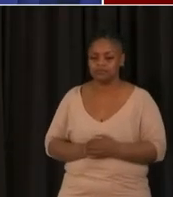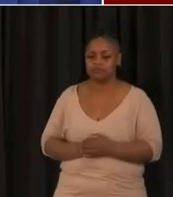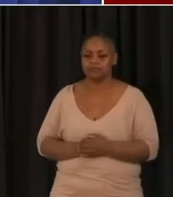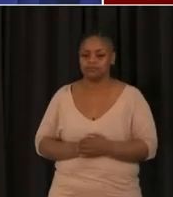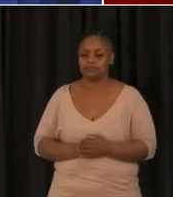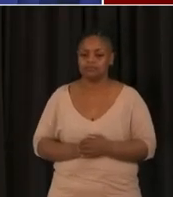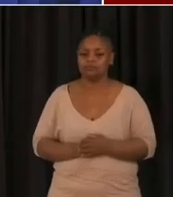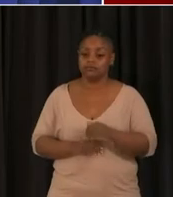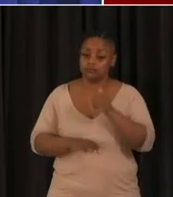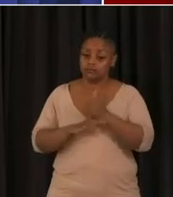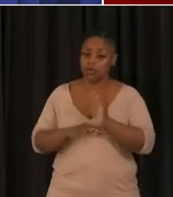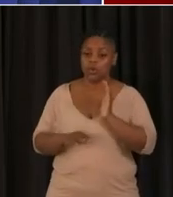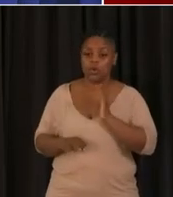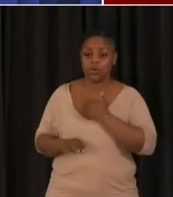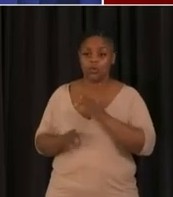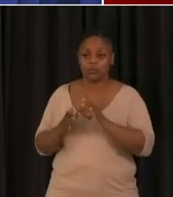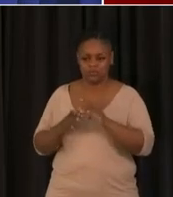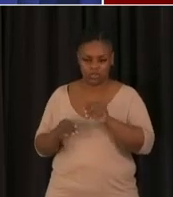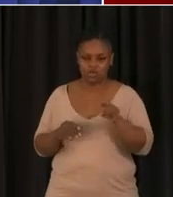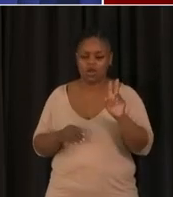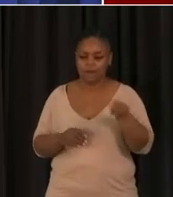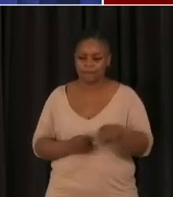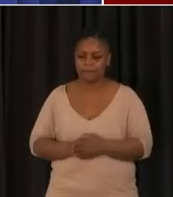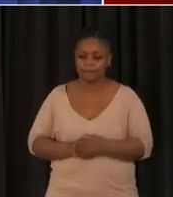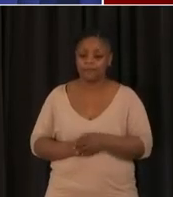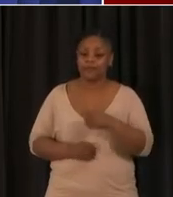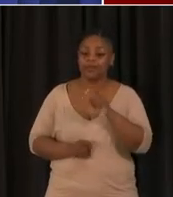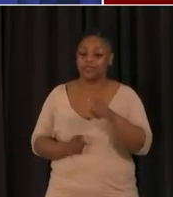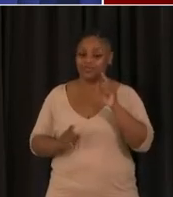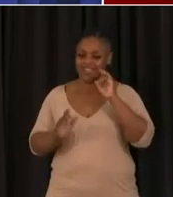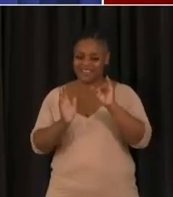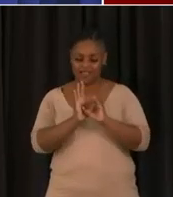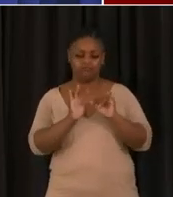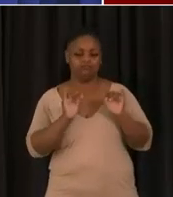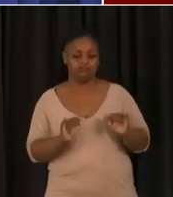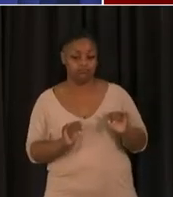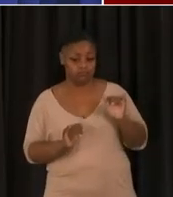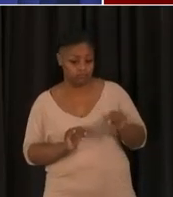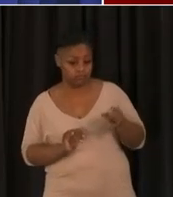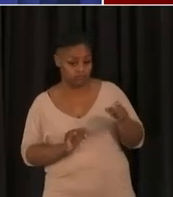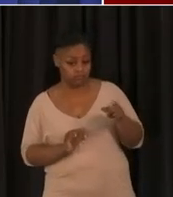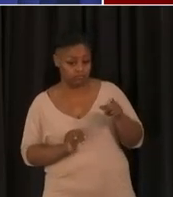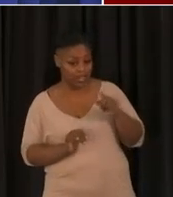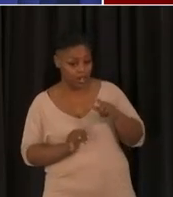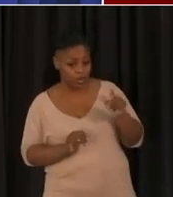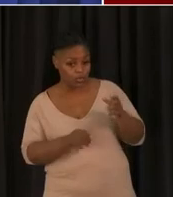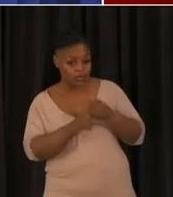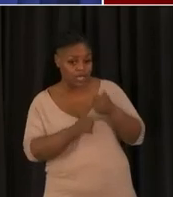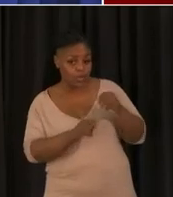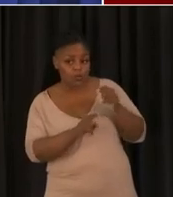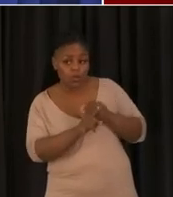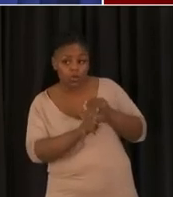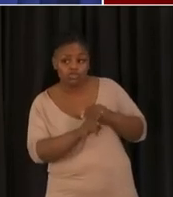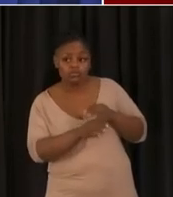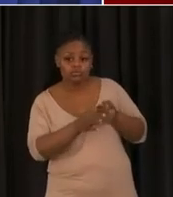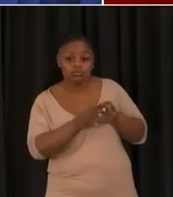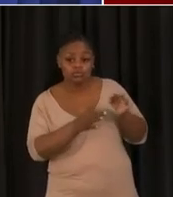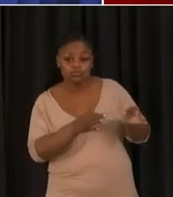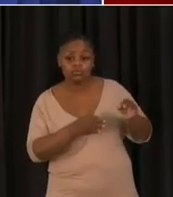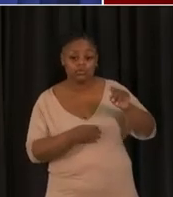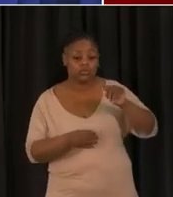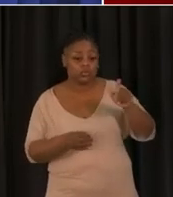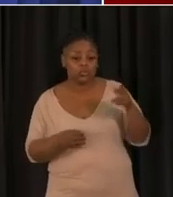during the pandemic, both the federal government and D.C. acted aggressively to shore up residents' finances through a mix of income supports and